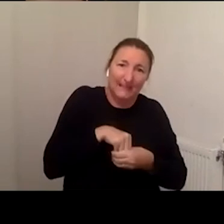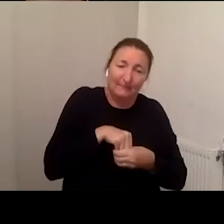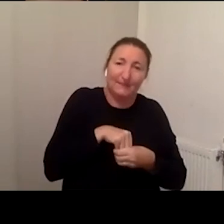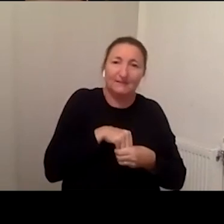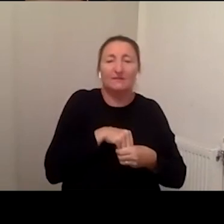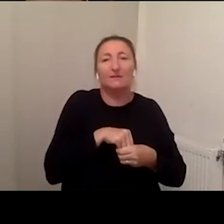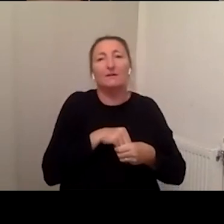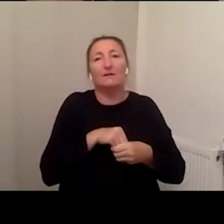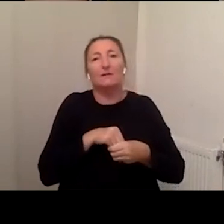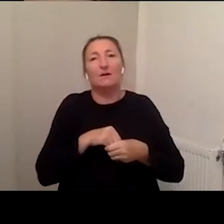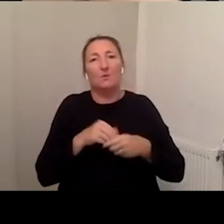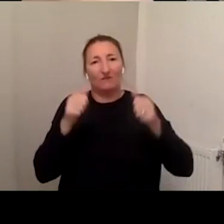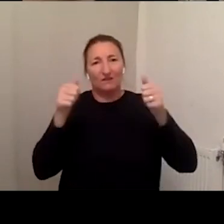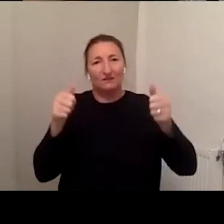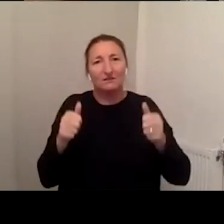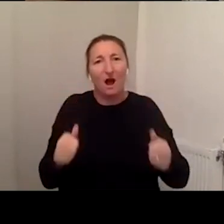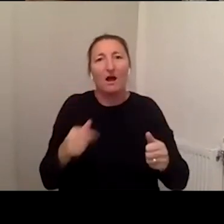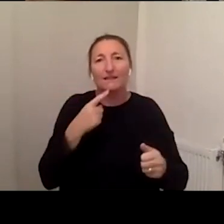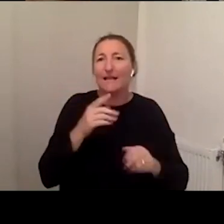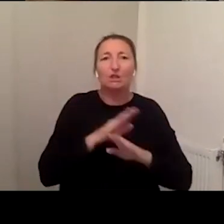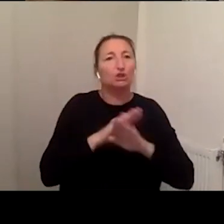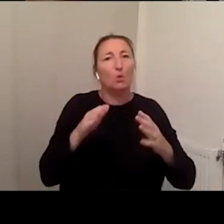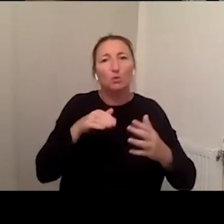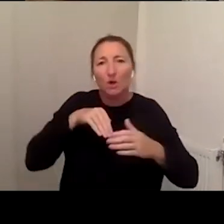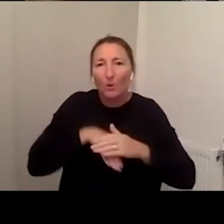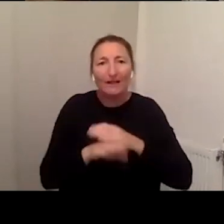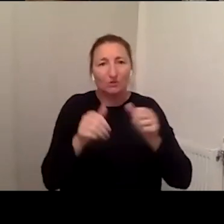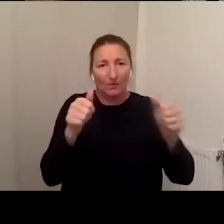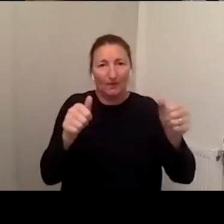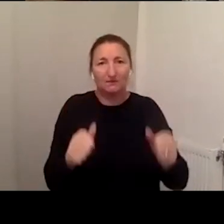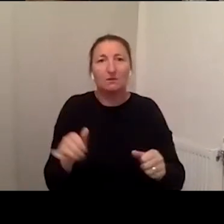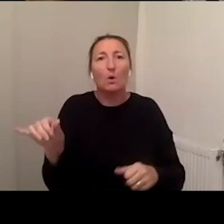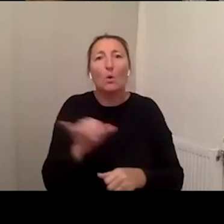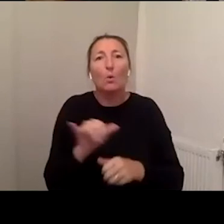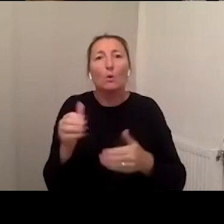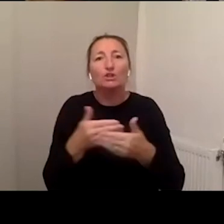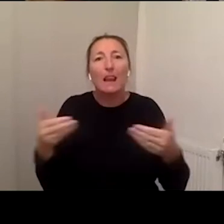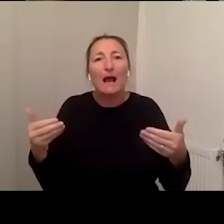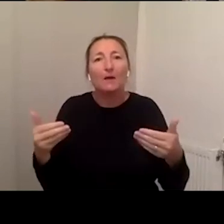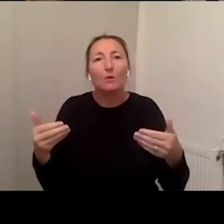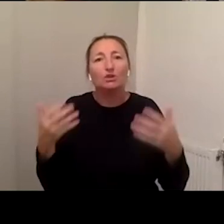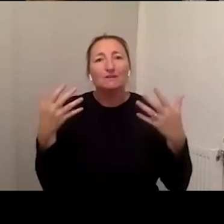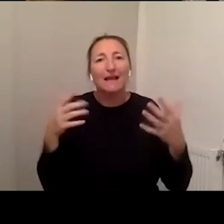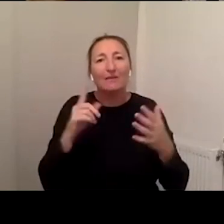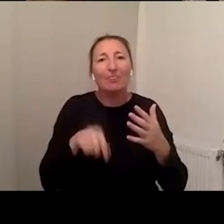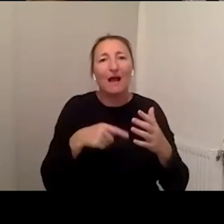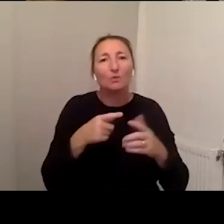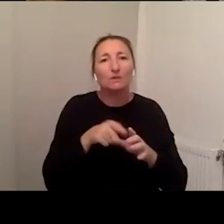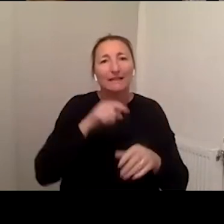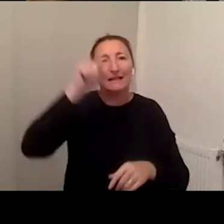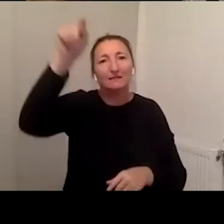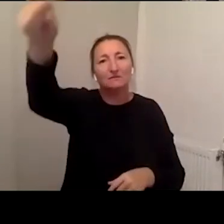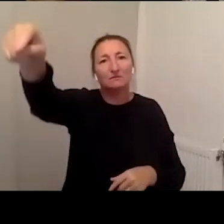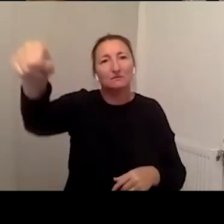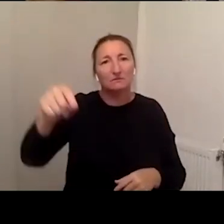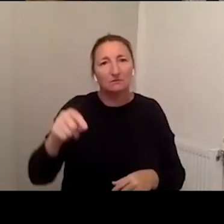saying, don't enter. Which language would you pick that people can read in 10,000 years from now? And these are,